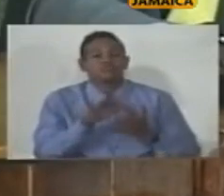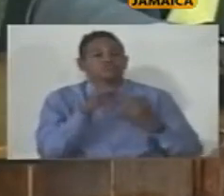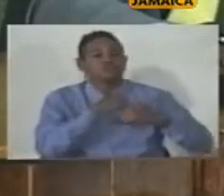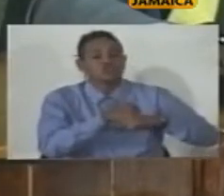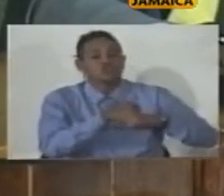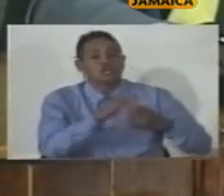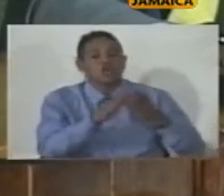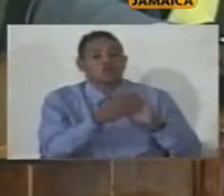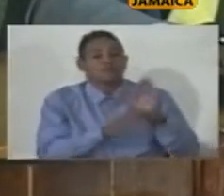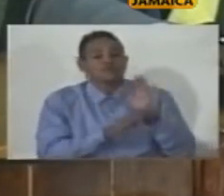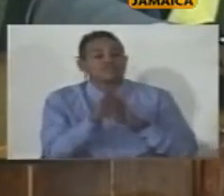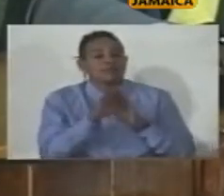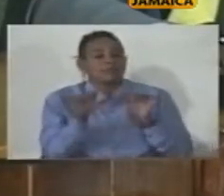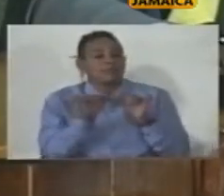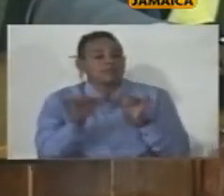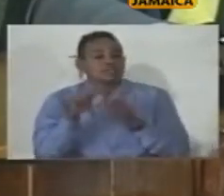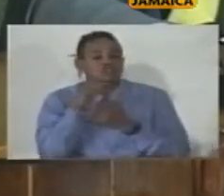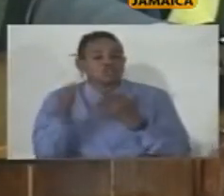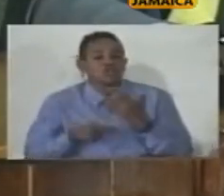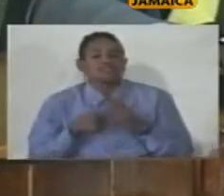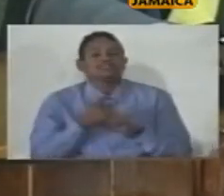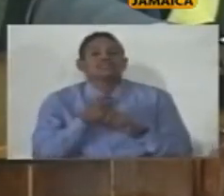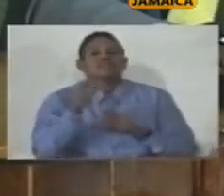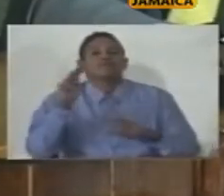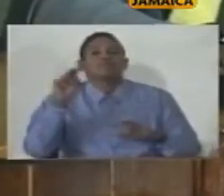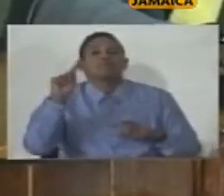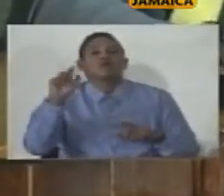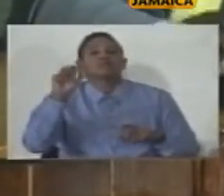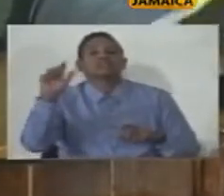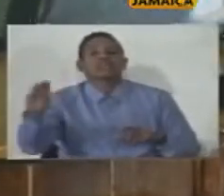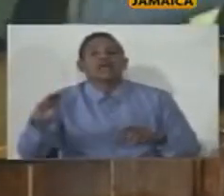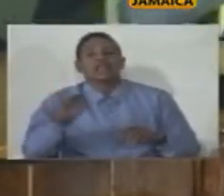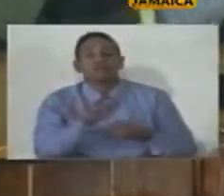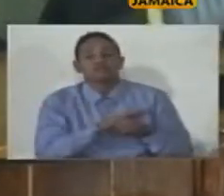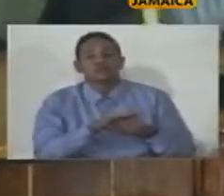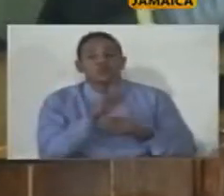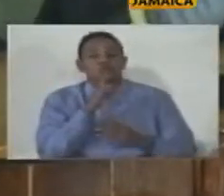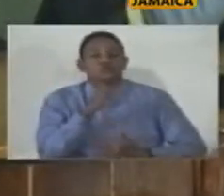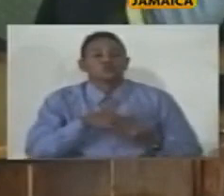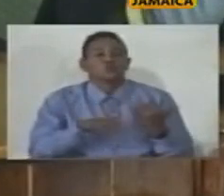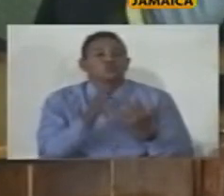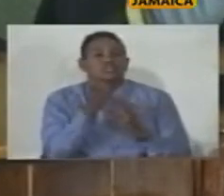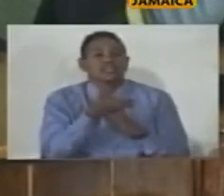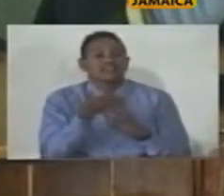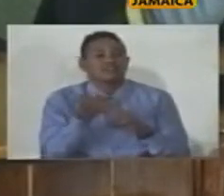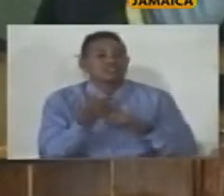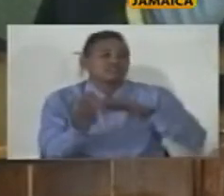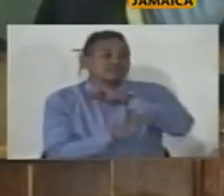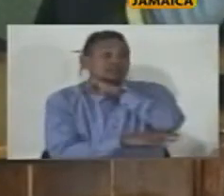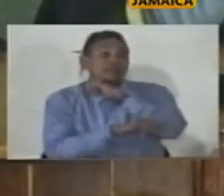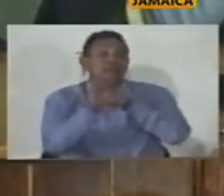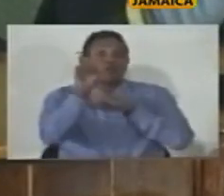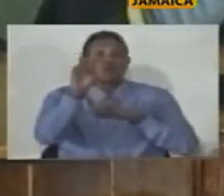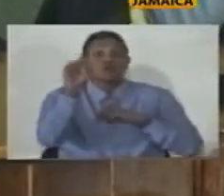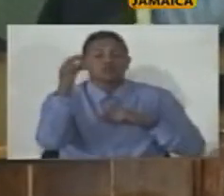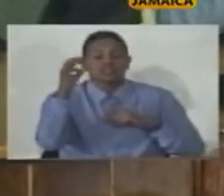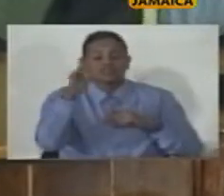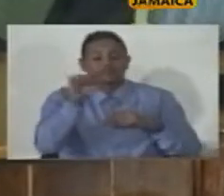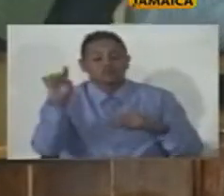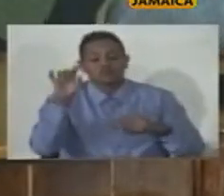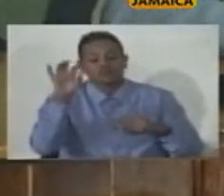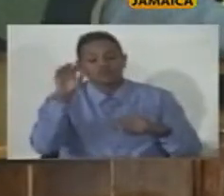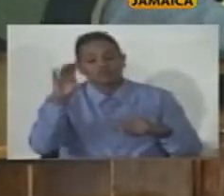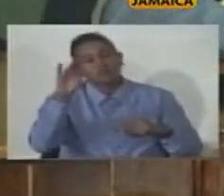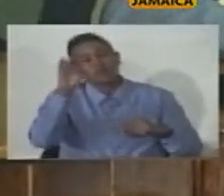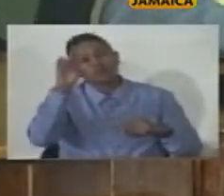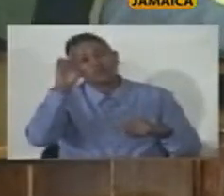Community Development Measures, the Mount Salem Zone Social Intervention, September 1, 2017 to November 28,